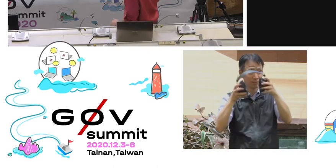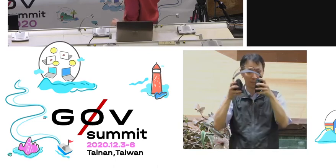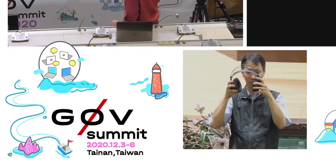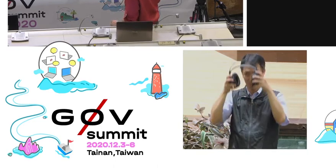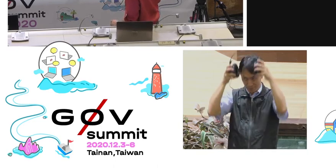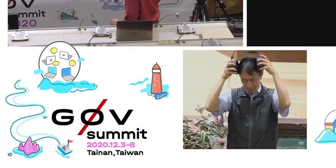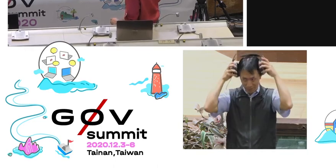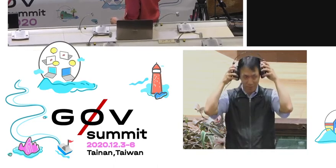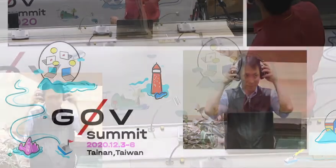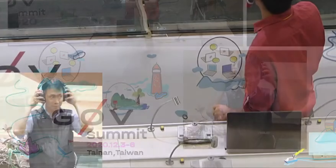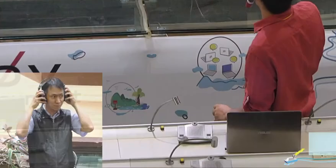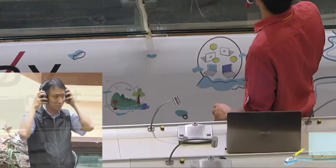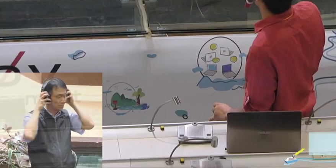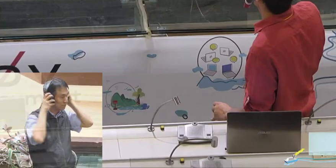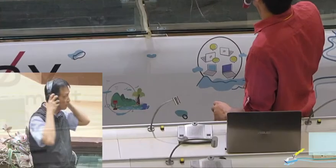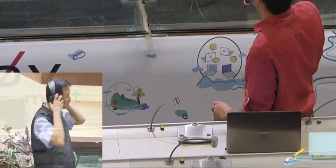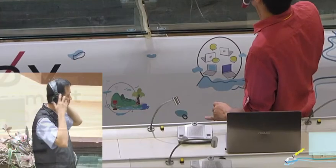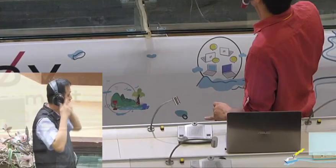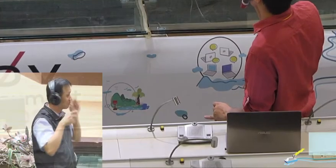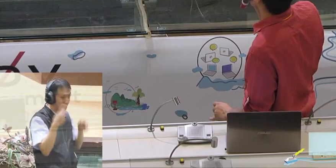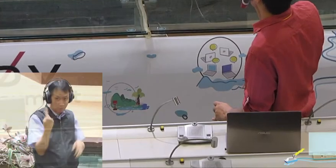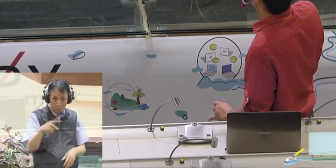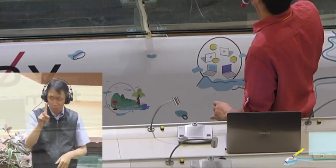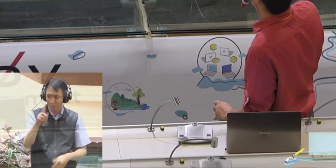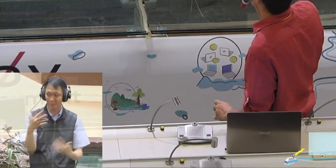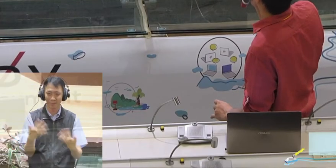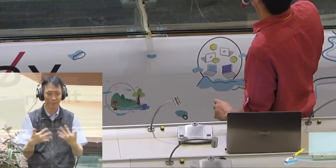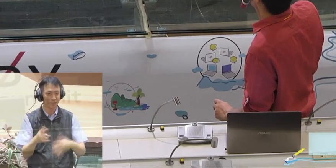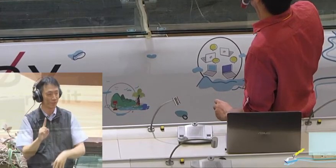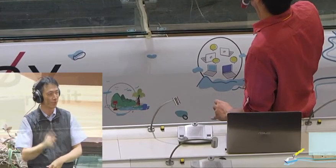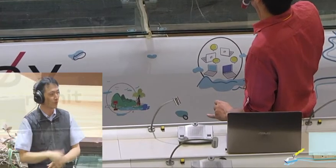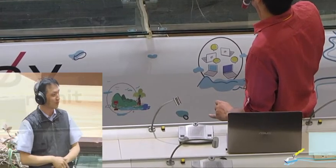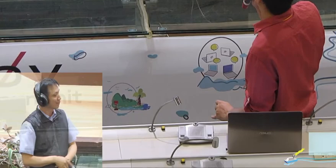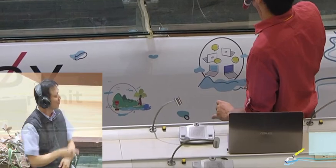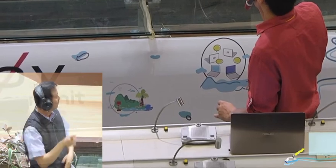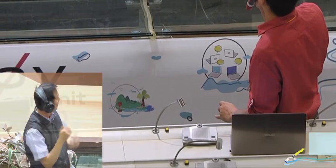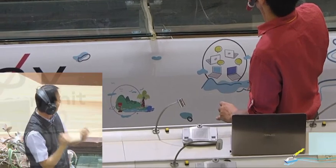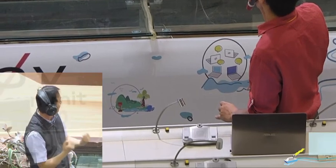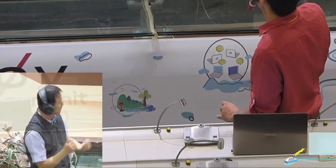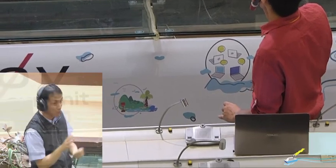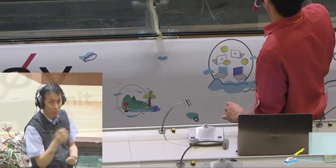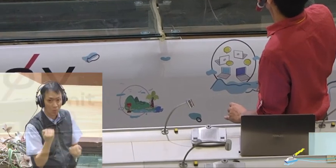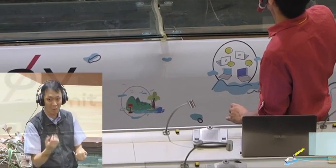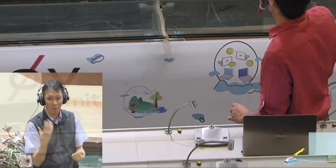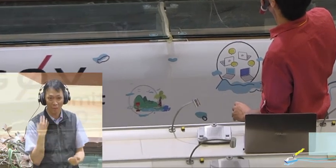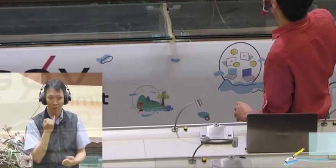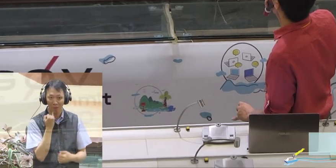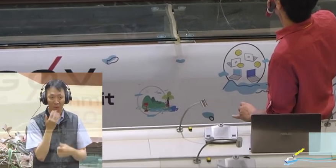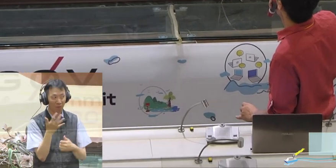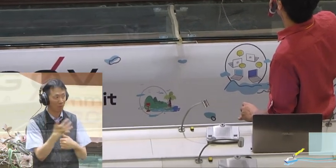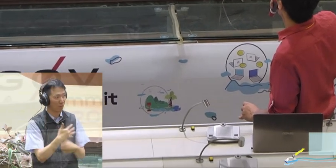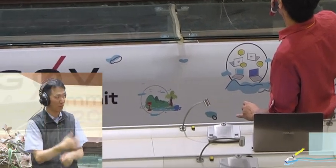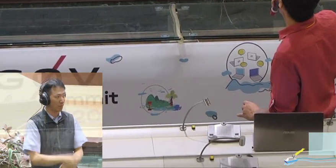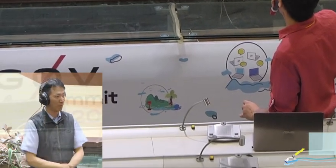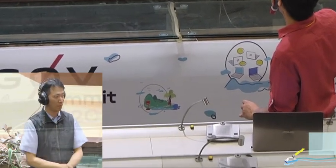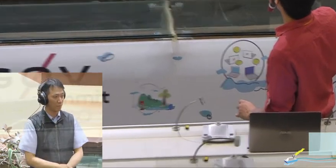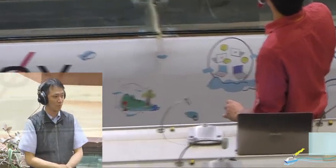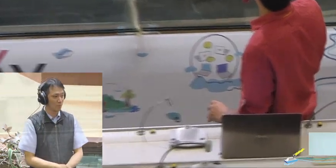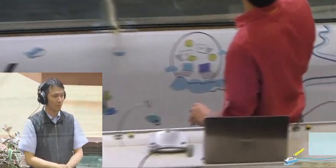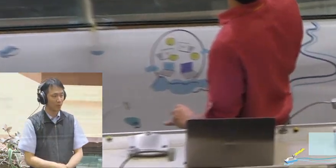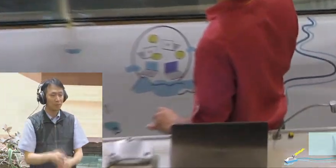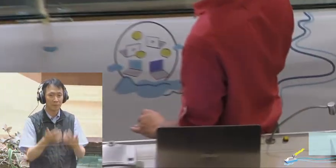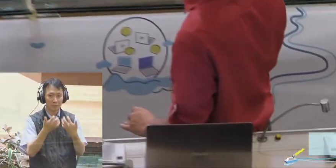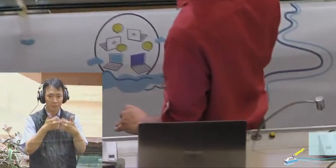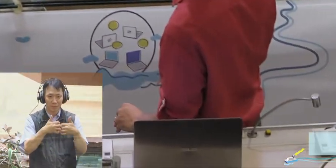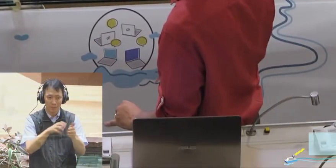We have one more question. Colleen's still there? Data analysis and ML require many